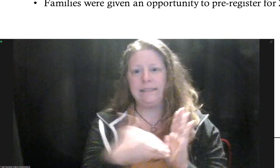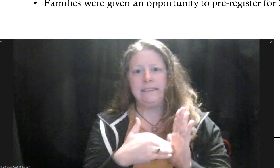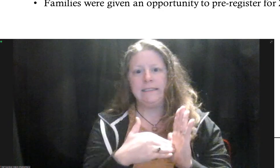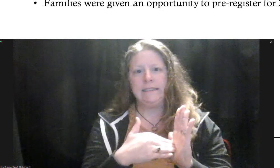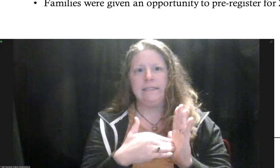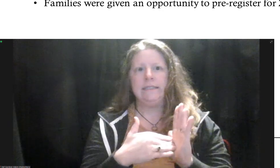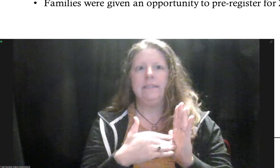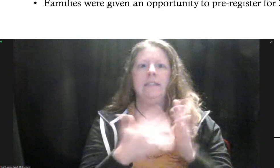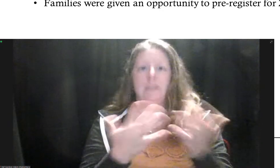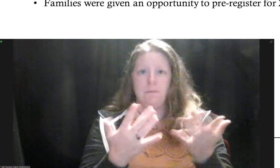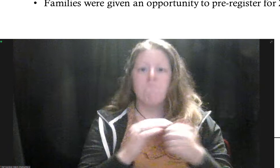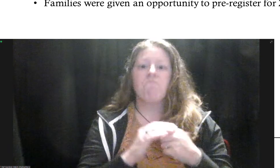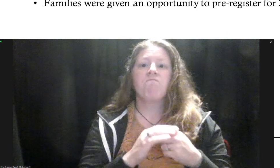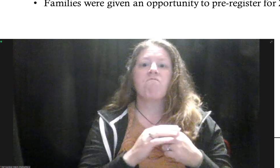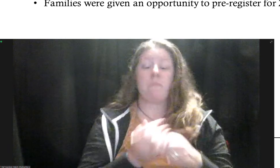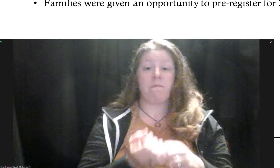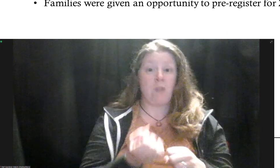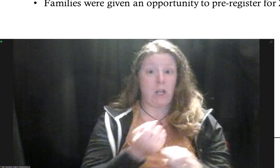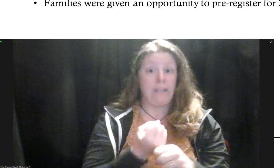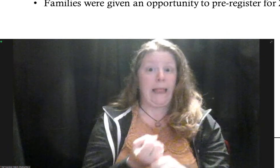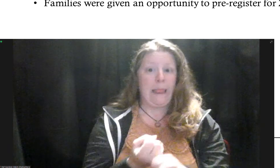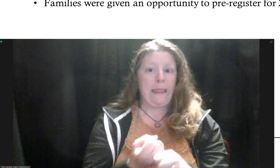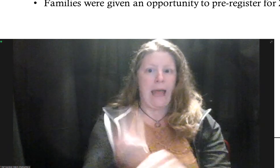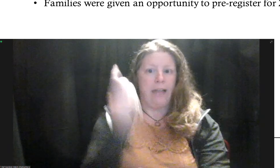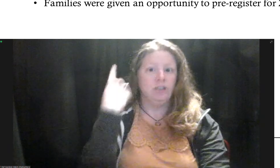friends and seeing each other again.